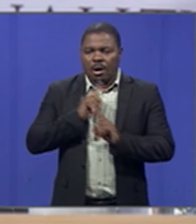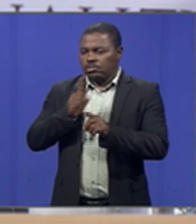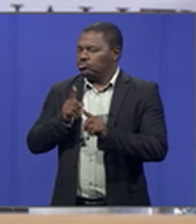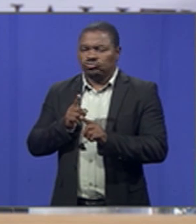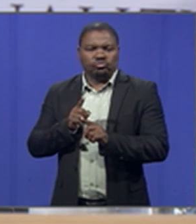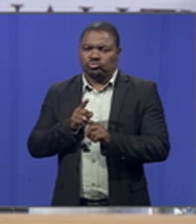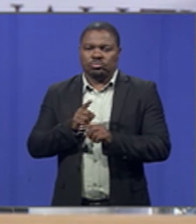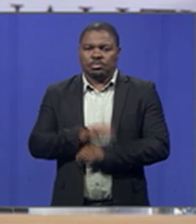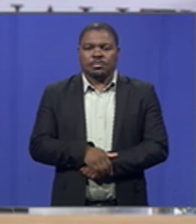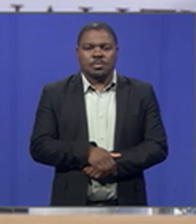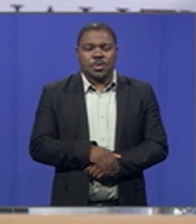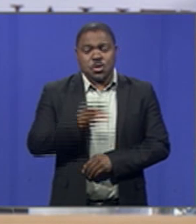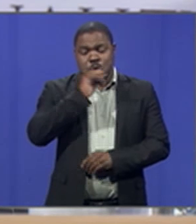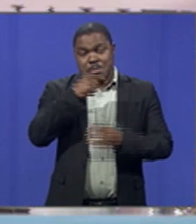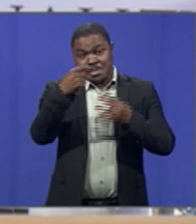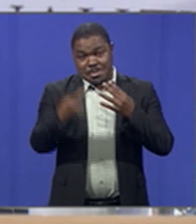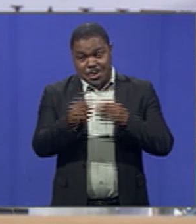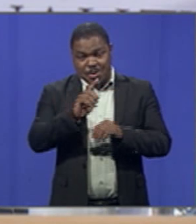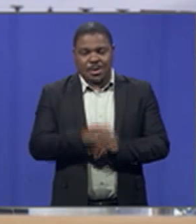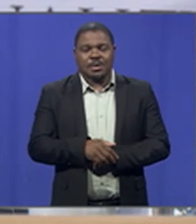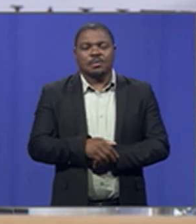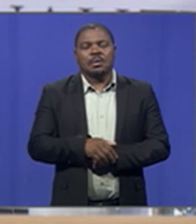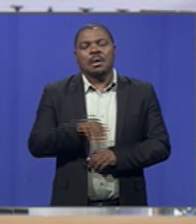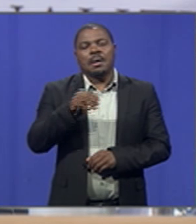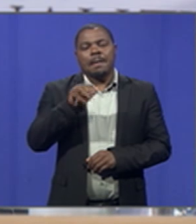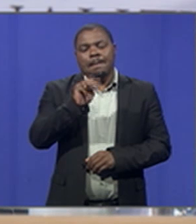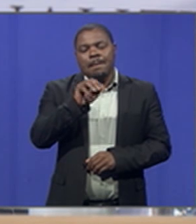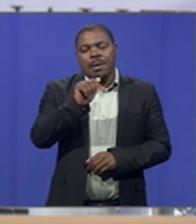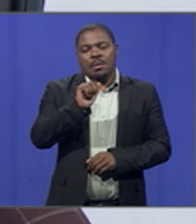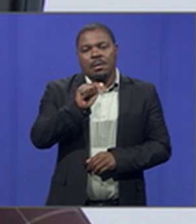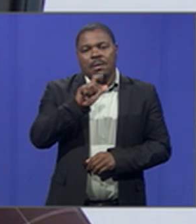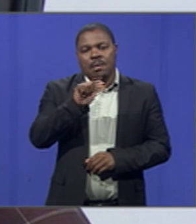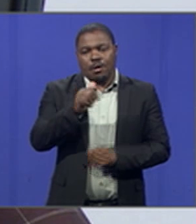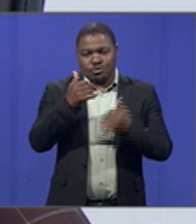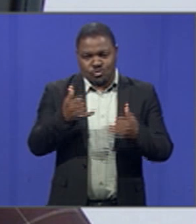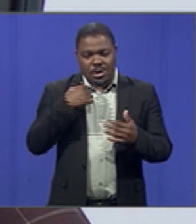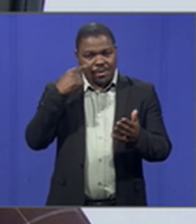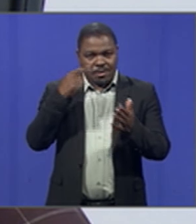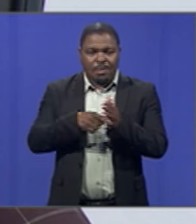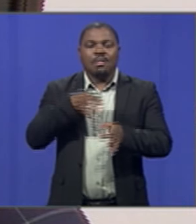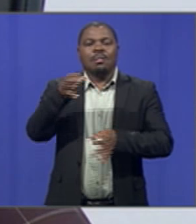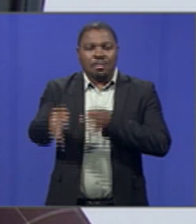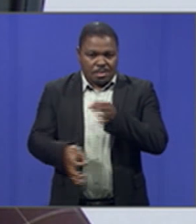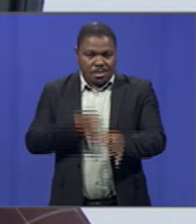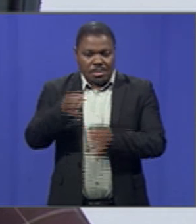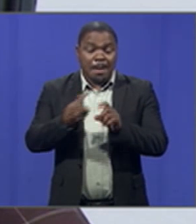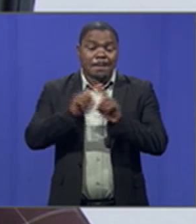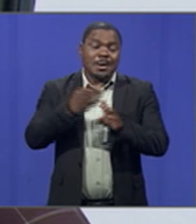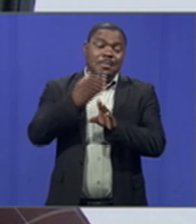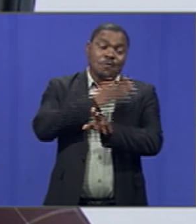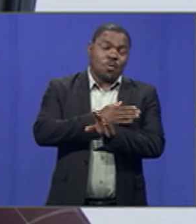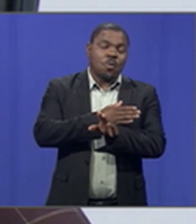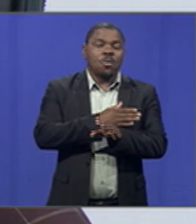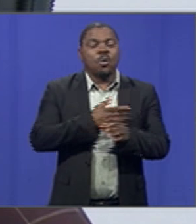EMPD. Mo kgasong ya rona segong jono solofela go utlwa fa Vusemose Cat Matala tlhotse a nelana ka bopaki jwa gagwe moraga gore babueledi